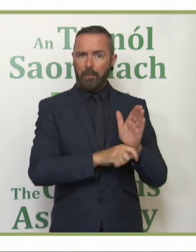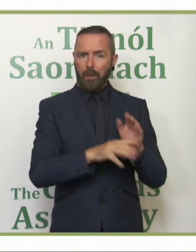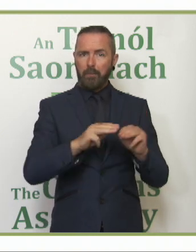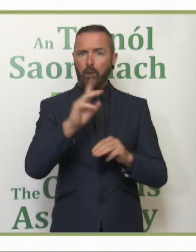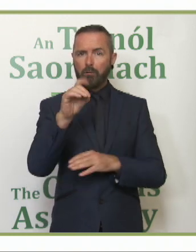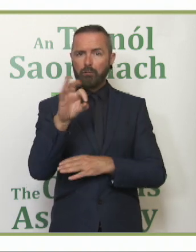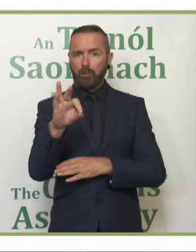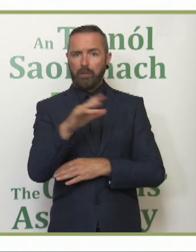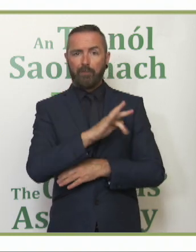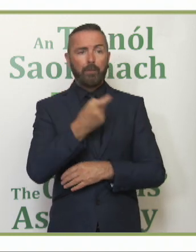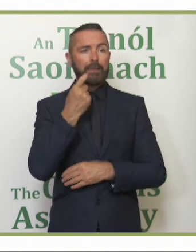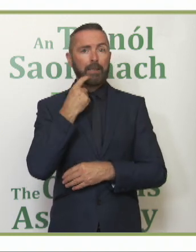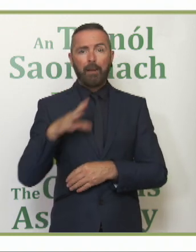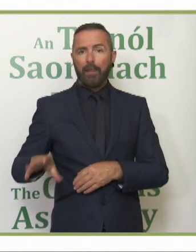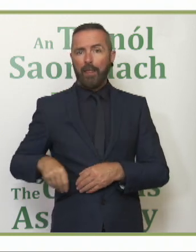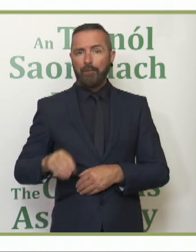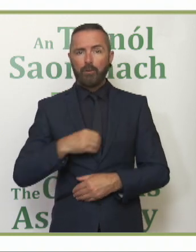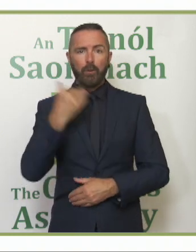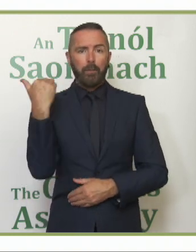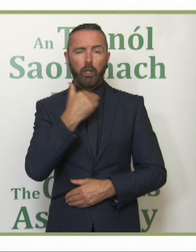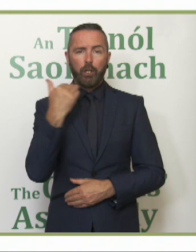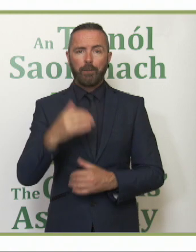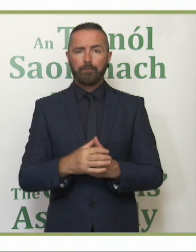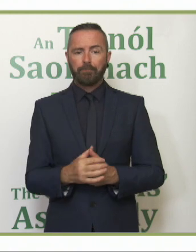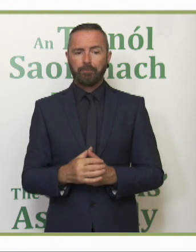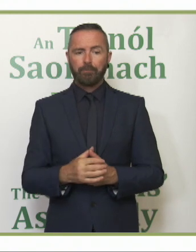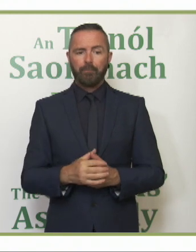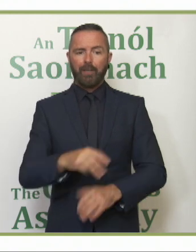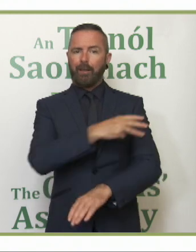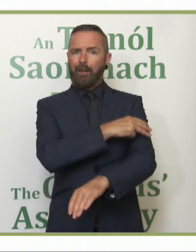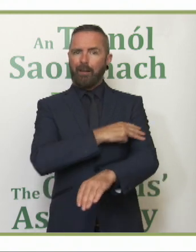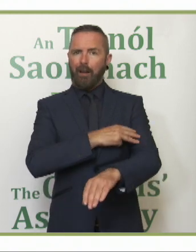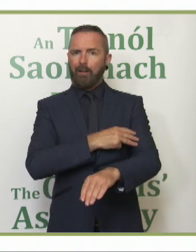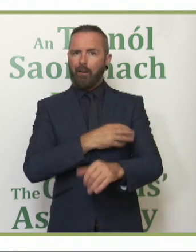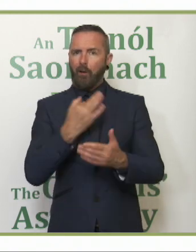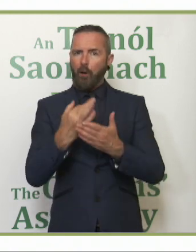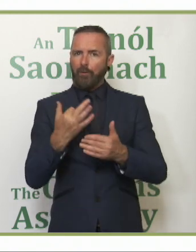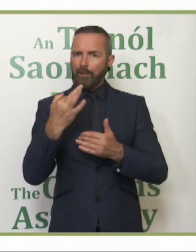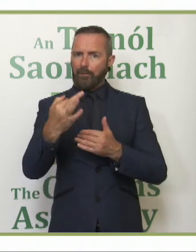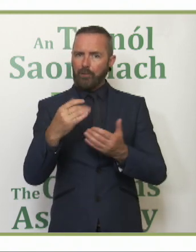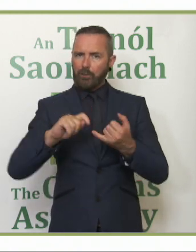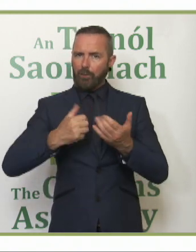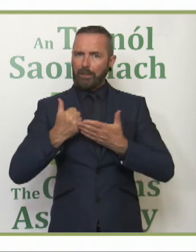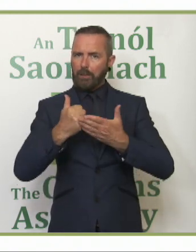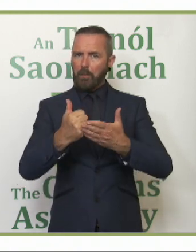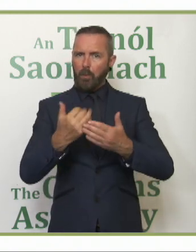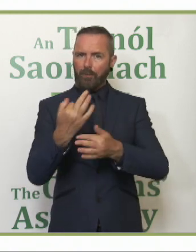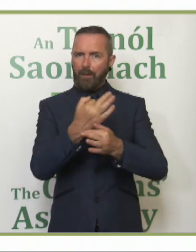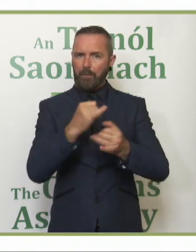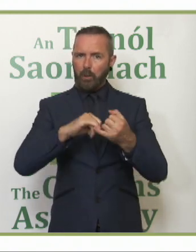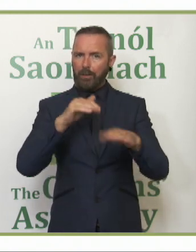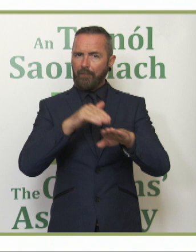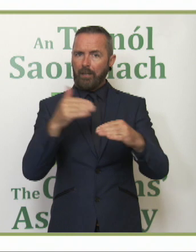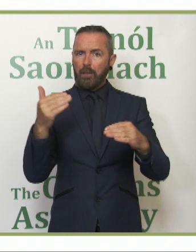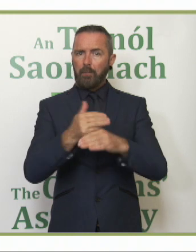theft all the way to murder. And Garda Síochána is often at the forefront of supporting families affected by drug abuse.